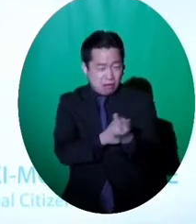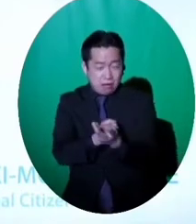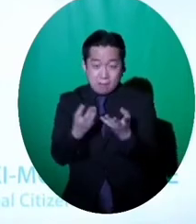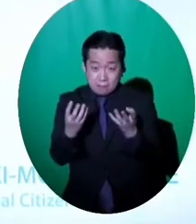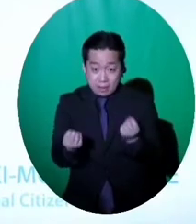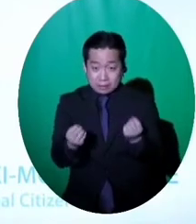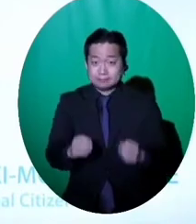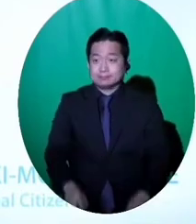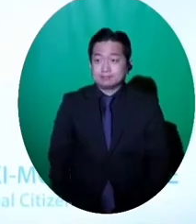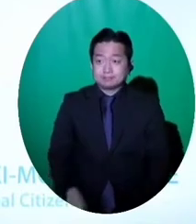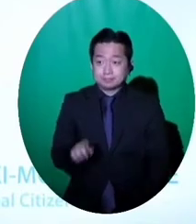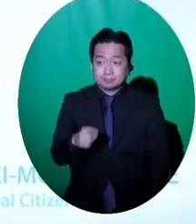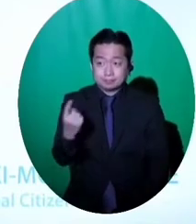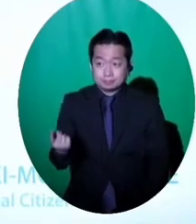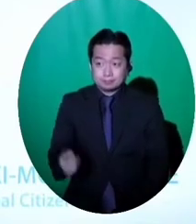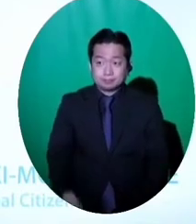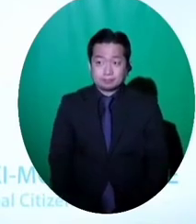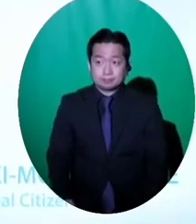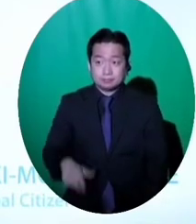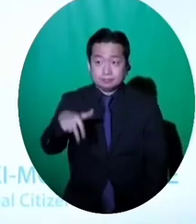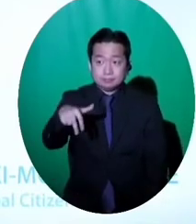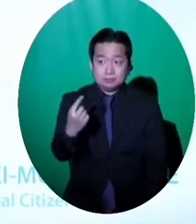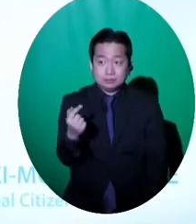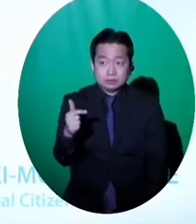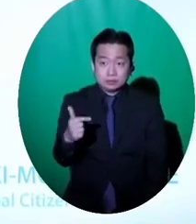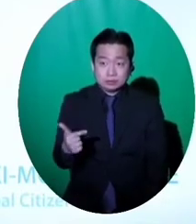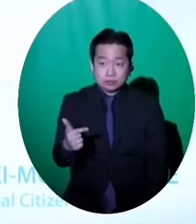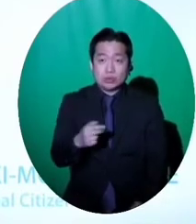welcome Professor Joan Tronto. Hello.